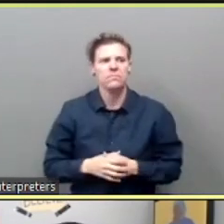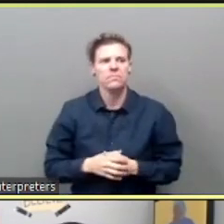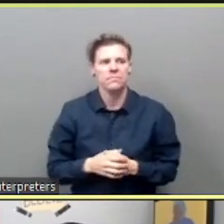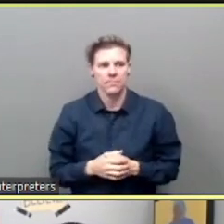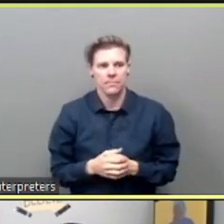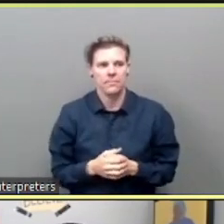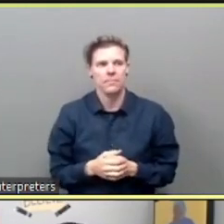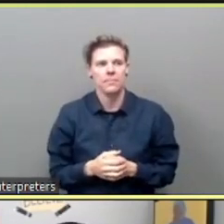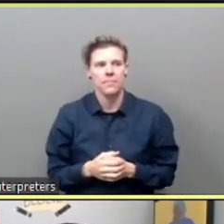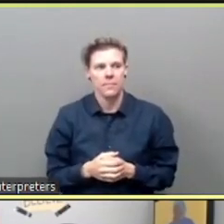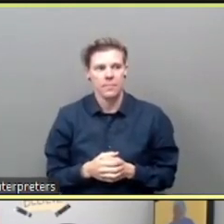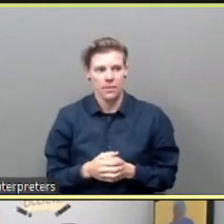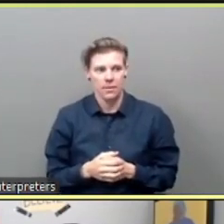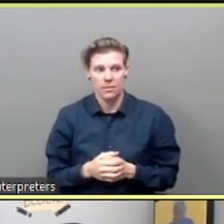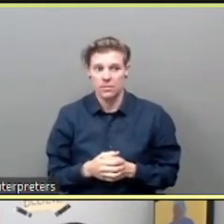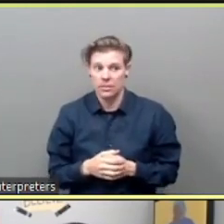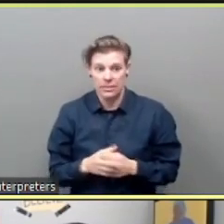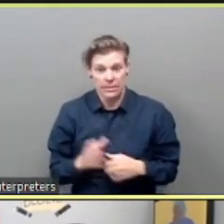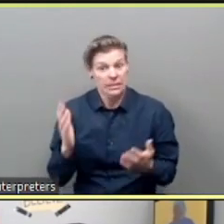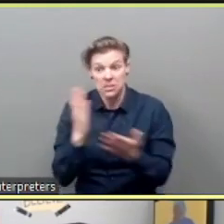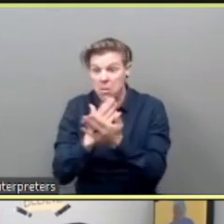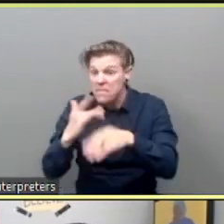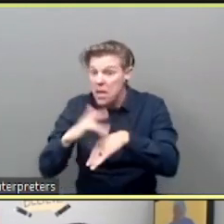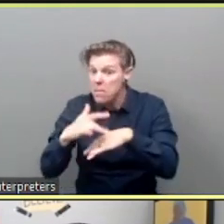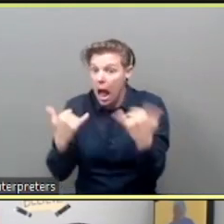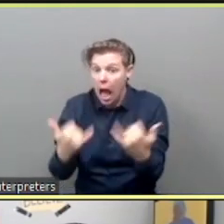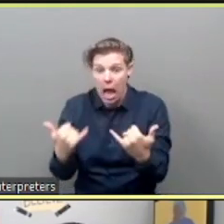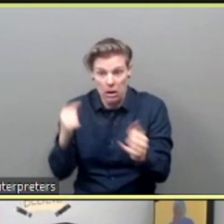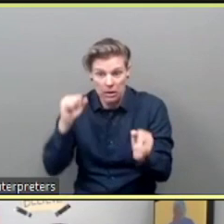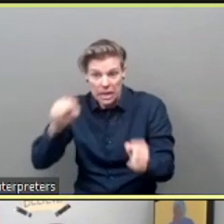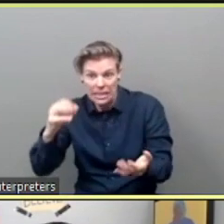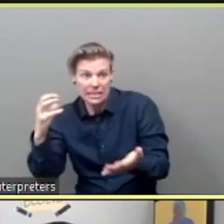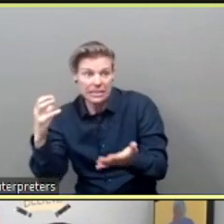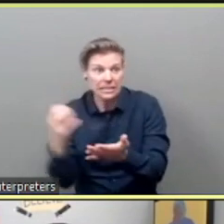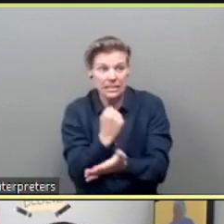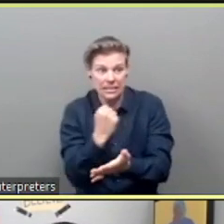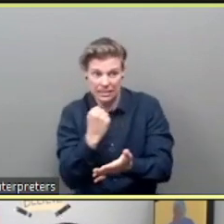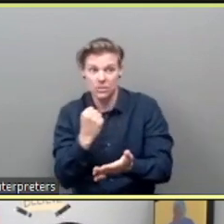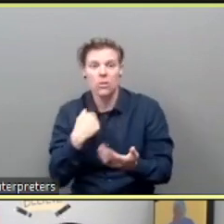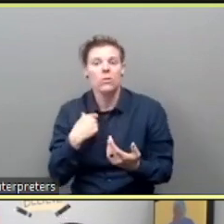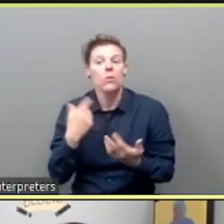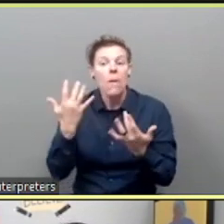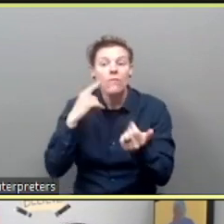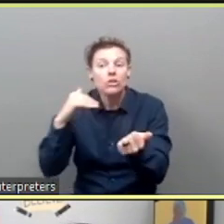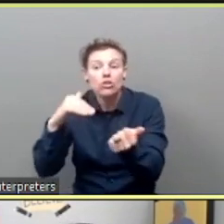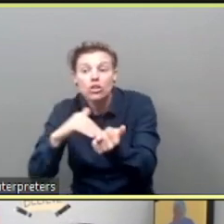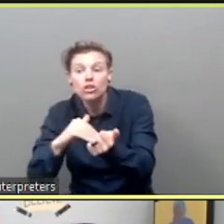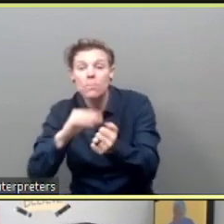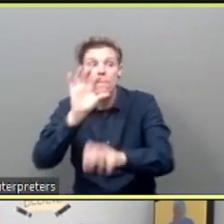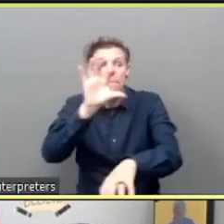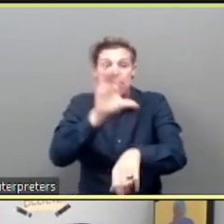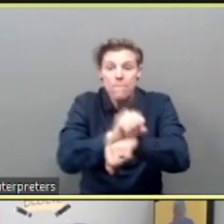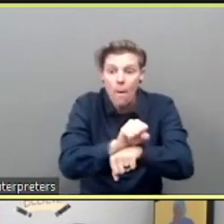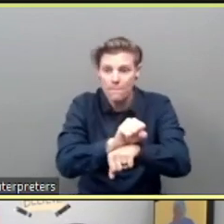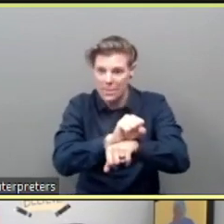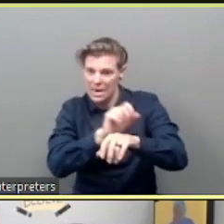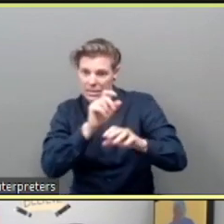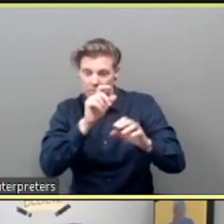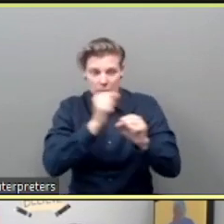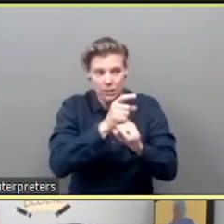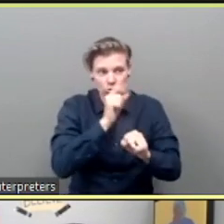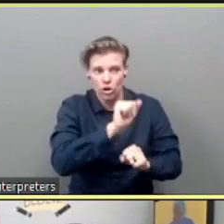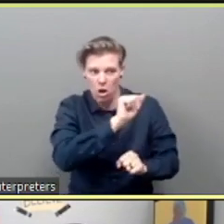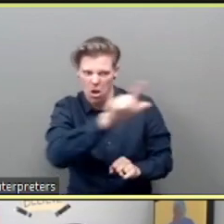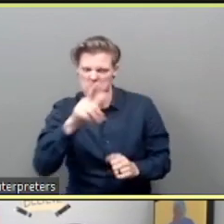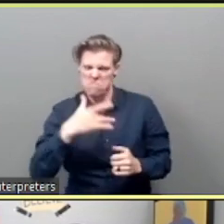slots available right now, but we're waiting for providers to get all their vaccine. By the 10th, we should have